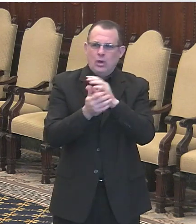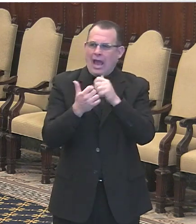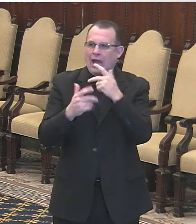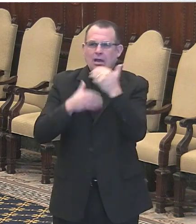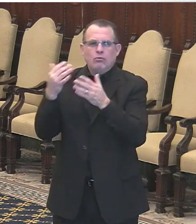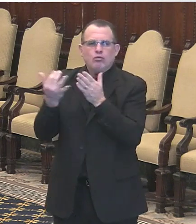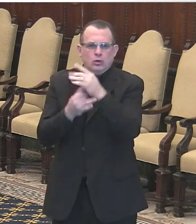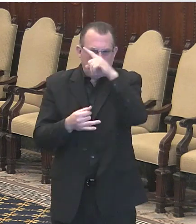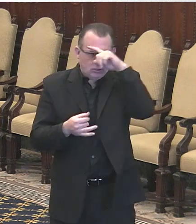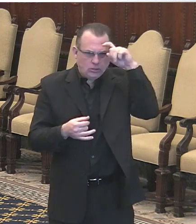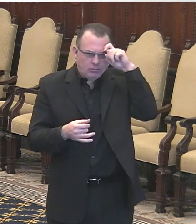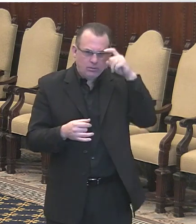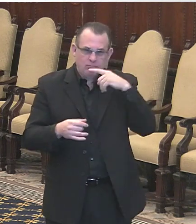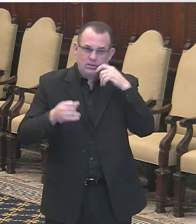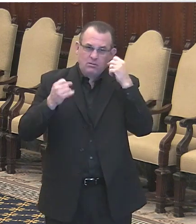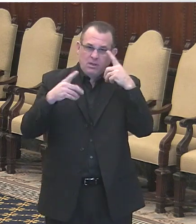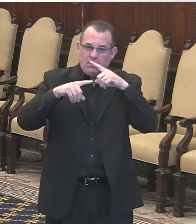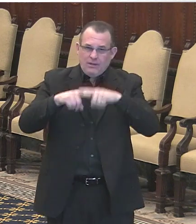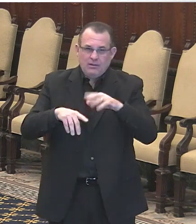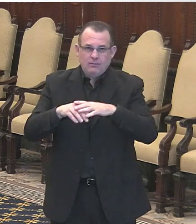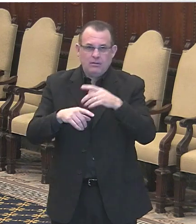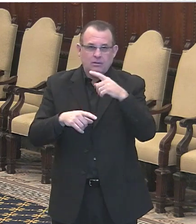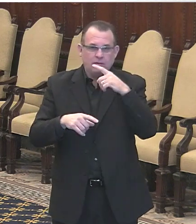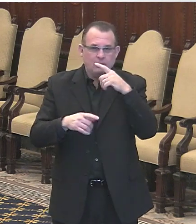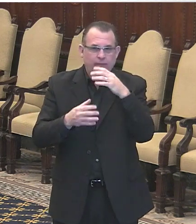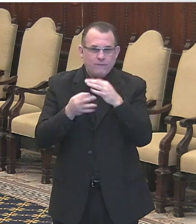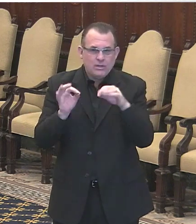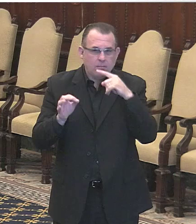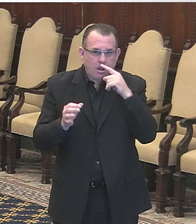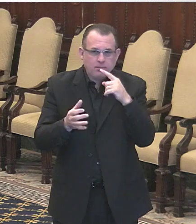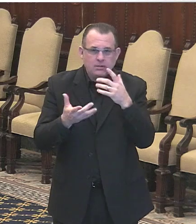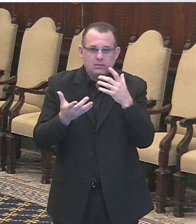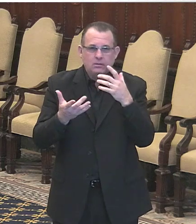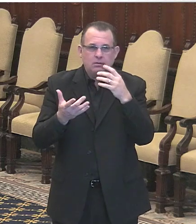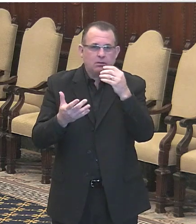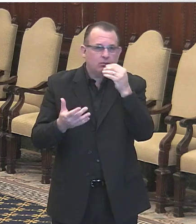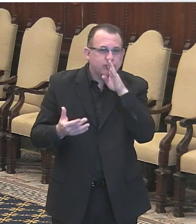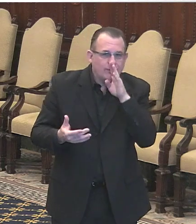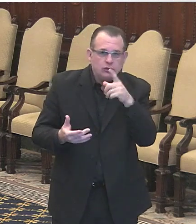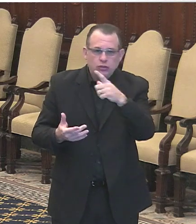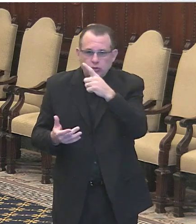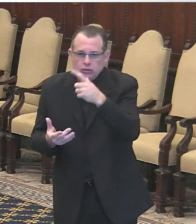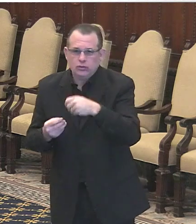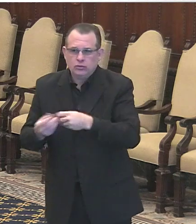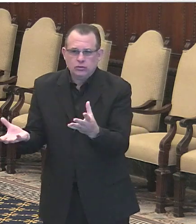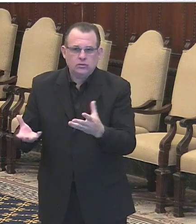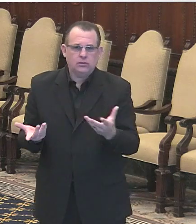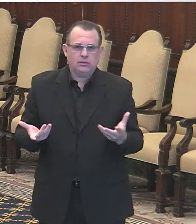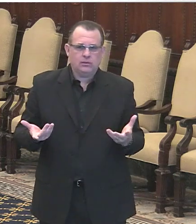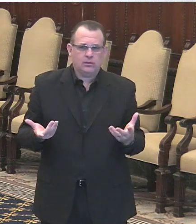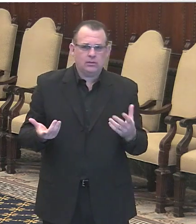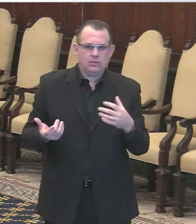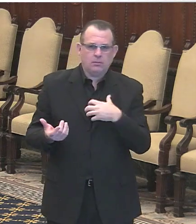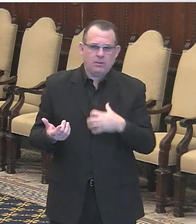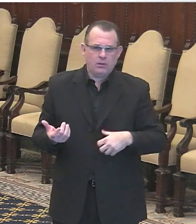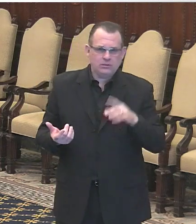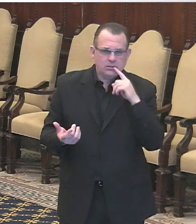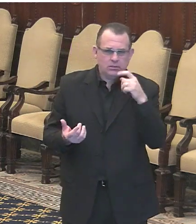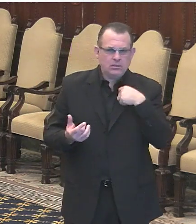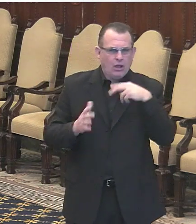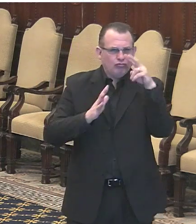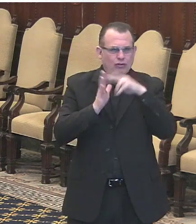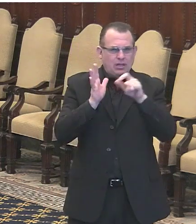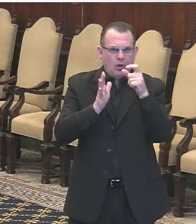camps and school programs for their lunches and activities? I believe that I read a story in the paper today that the EBT cards